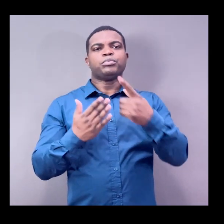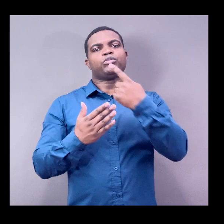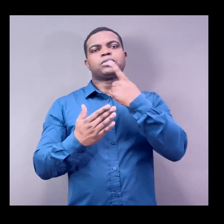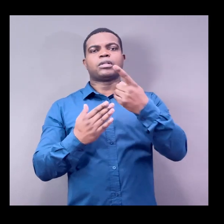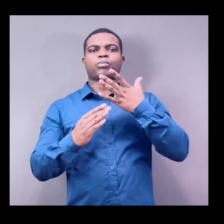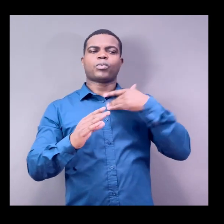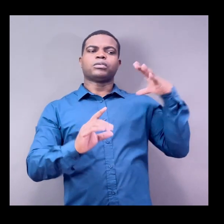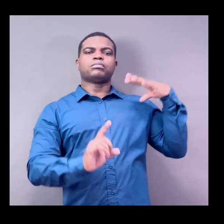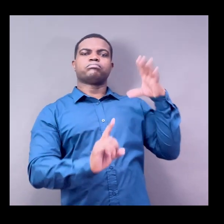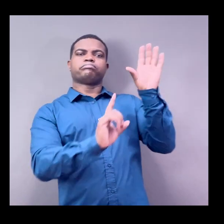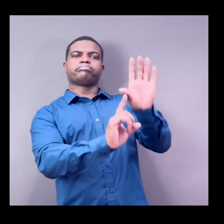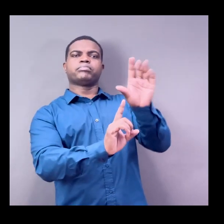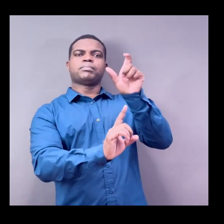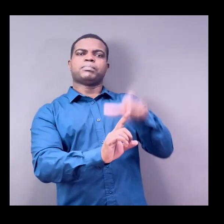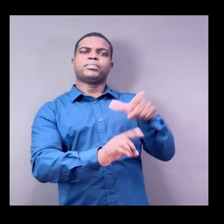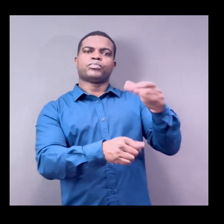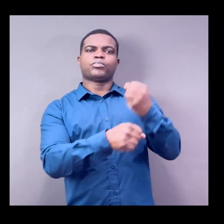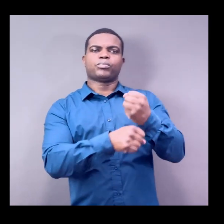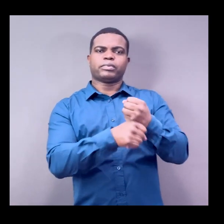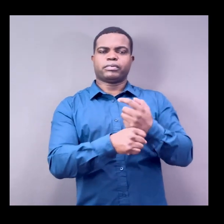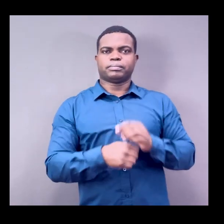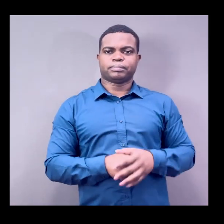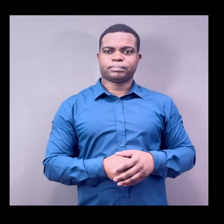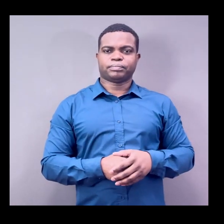are assigning a task to